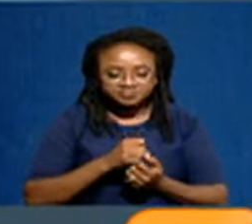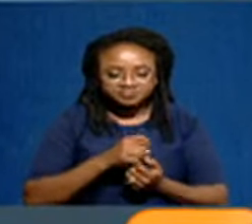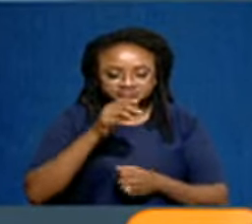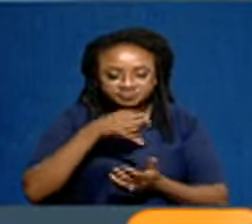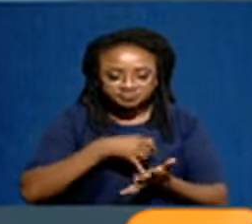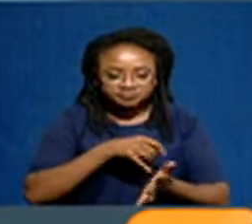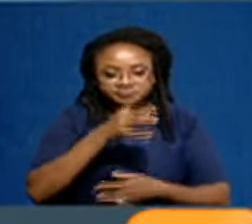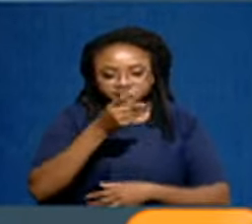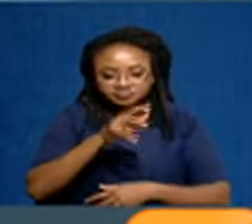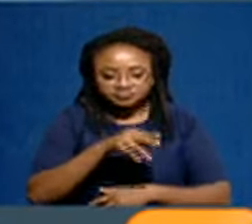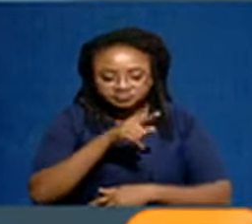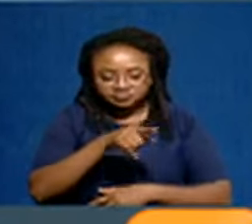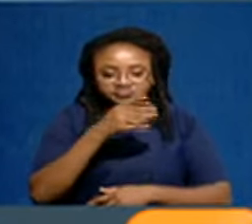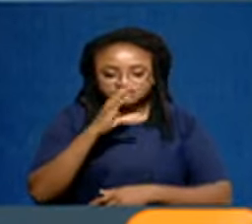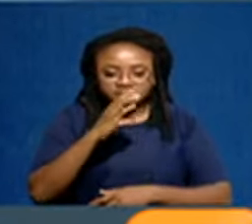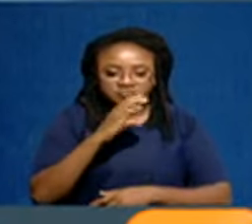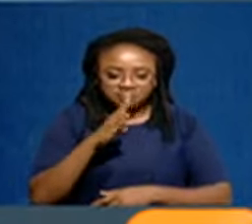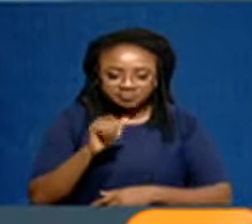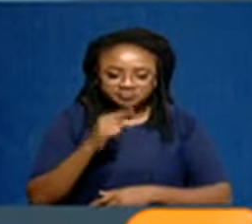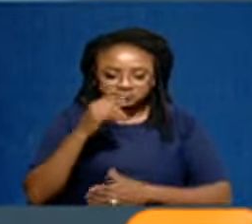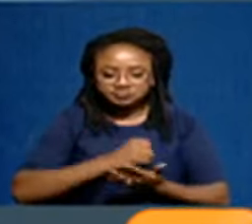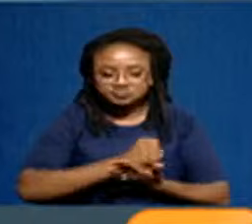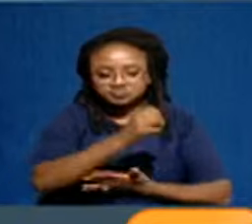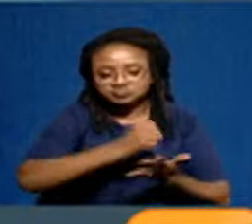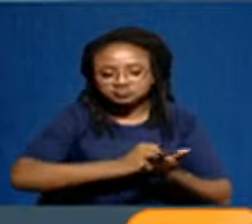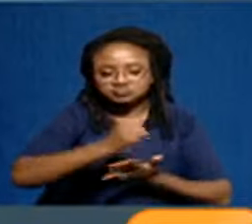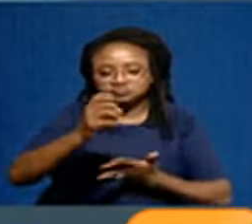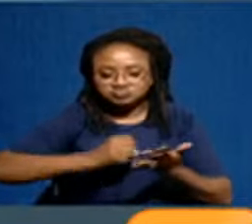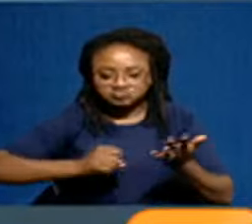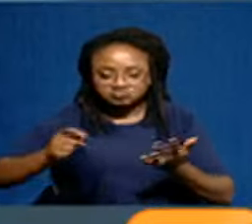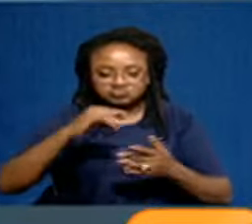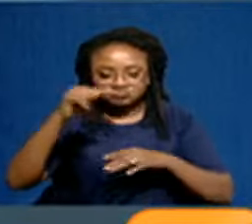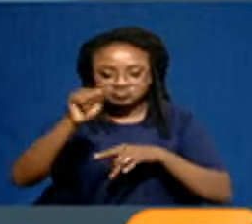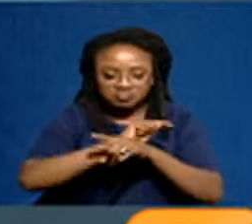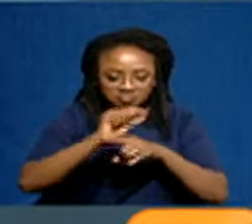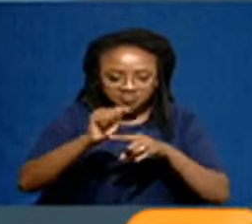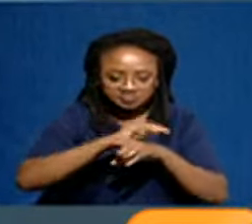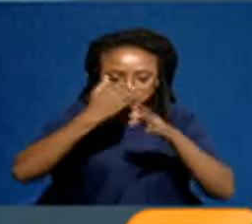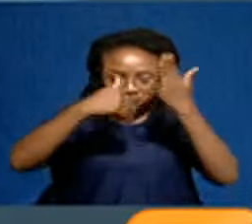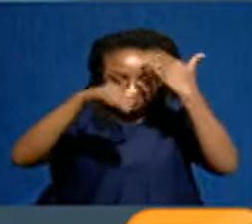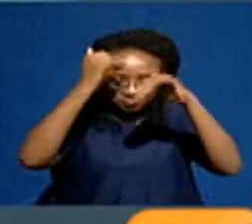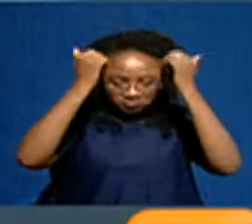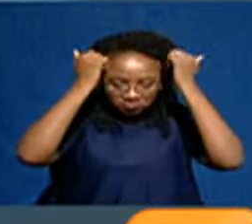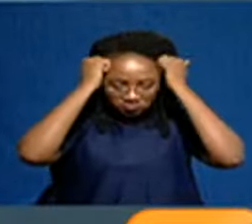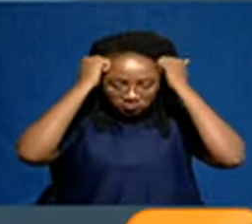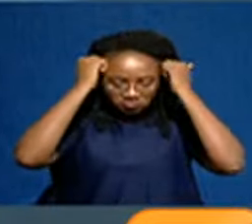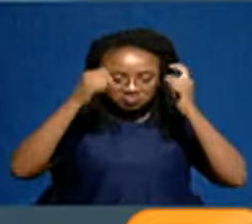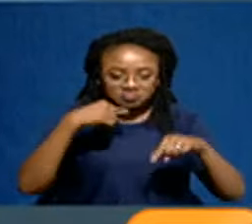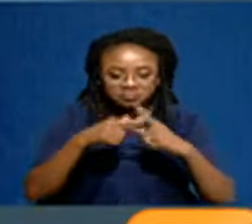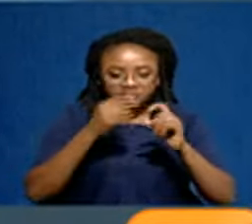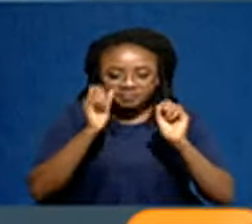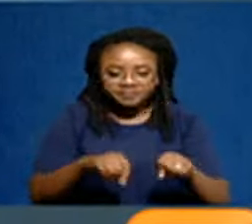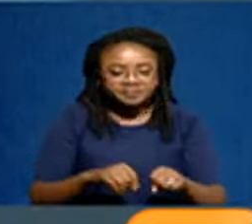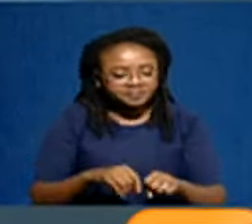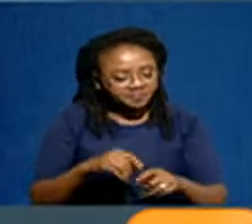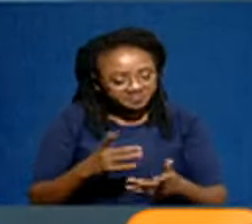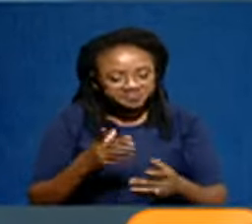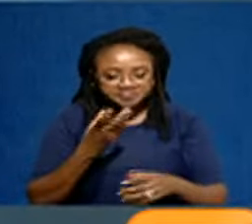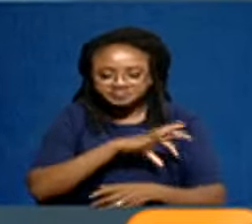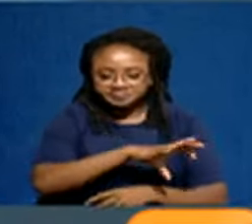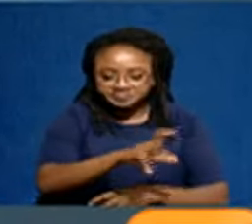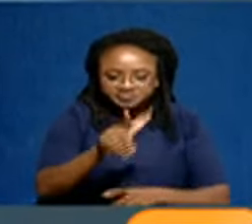for postgraduate training, counties are religiously releasing doctors postgraduate. As we talk right now,